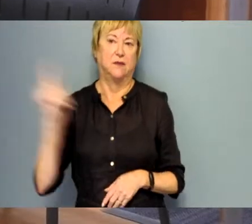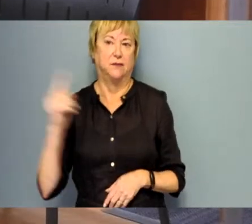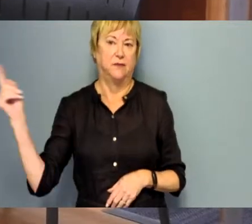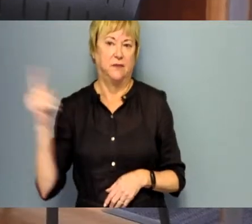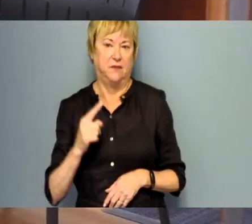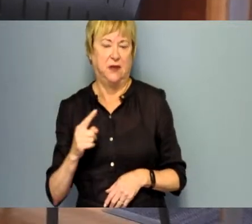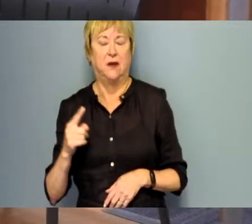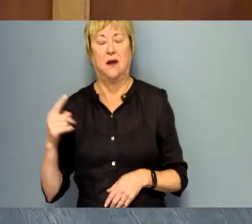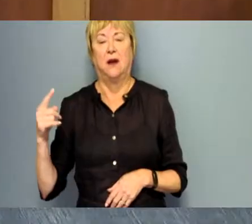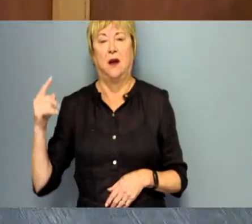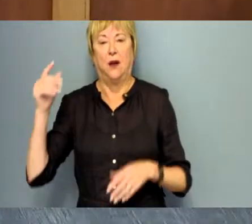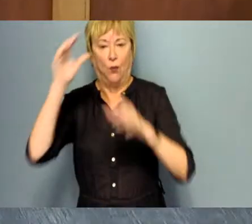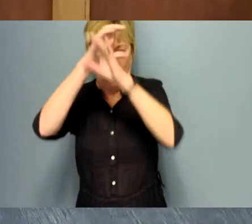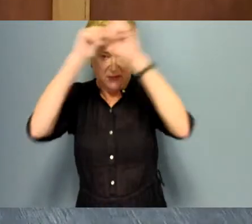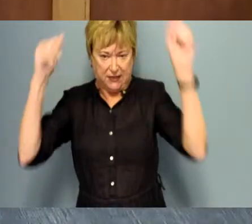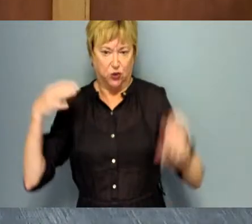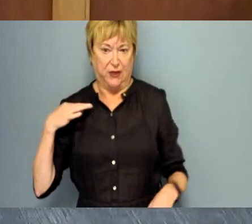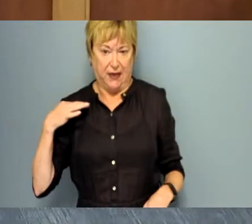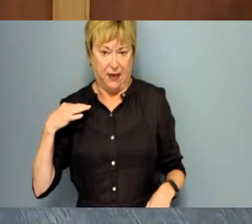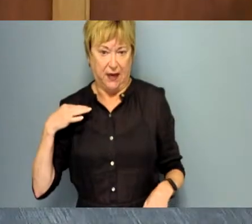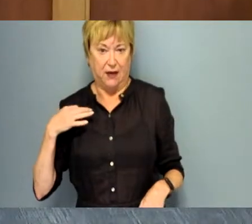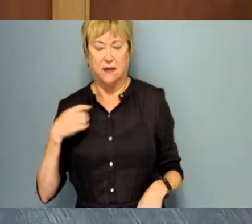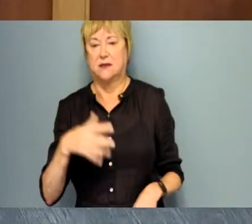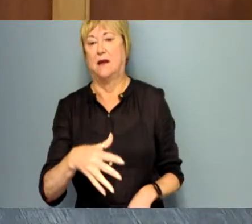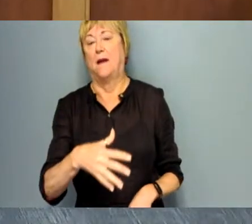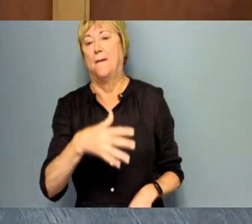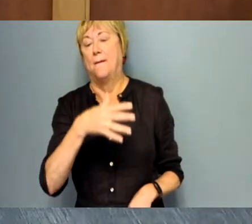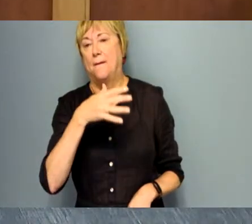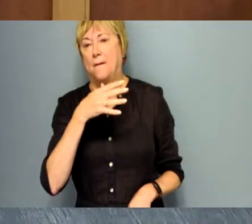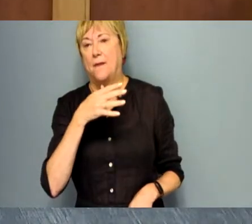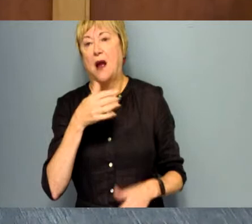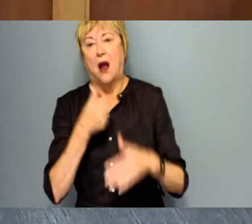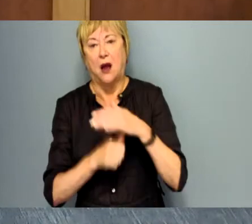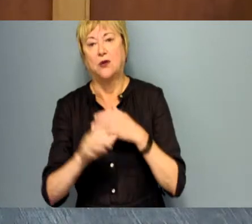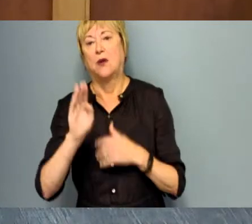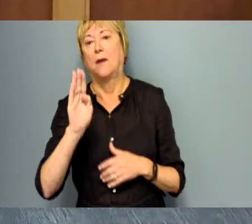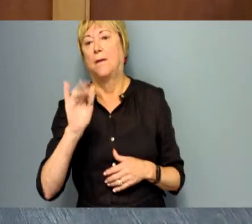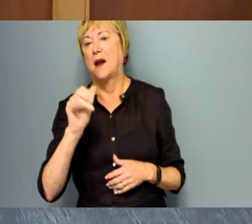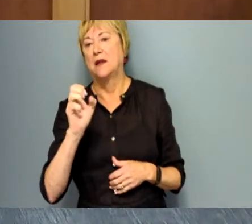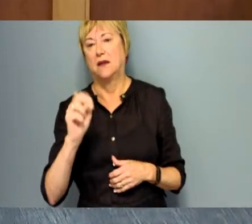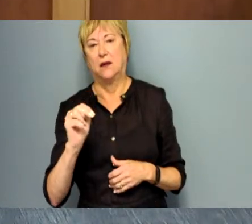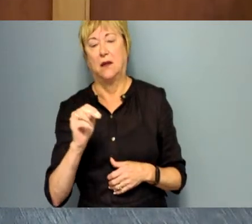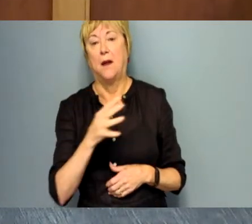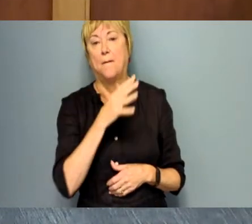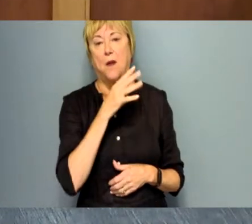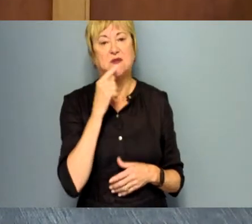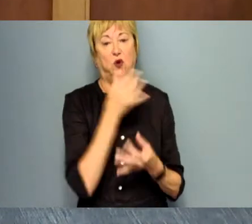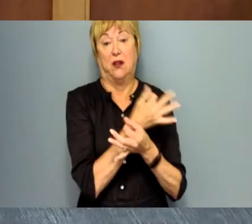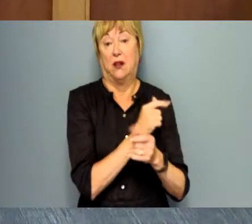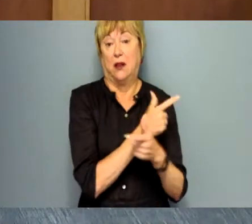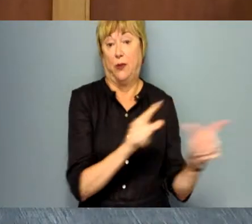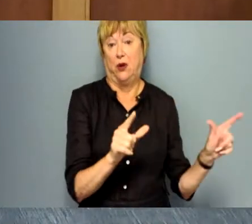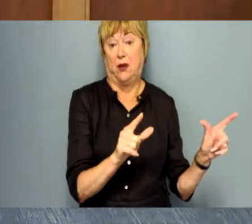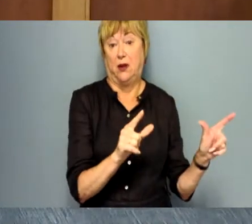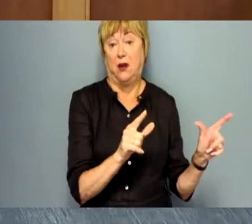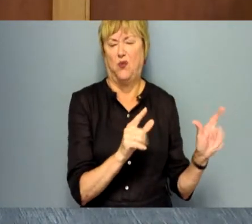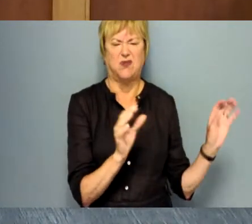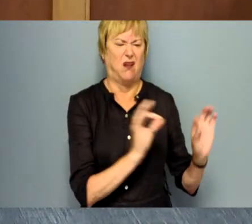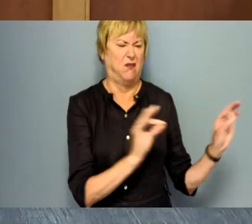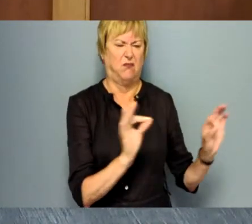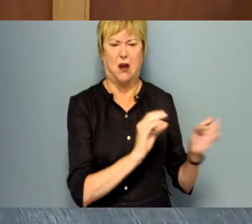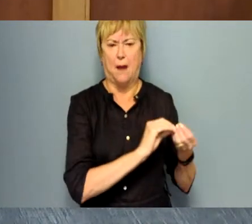mothers deserve. Under Biden, the Moms for Liberty has grown from nothing over the last 2 years because women not